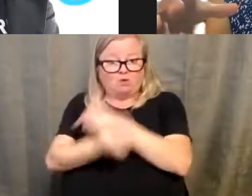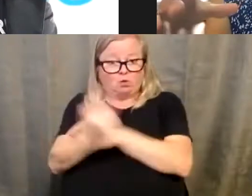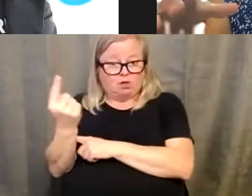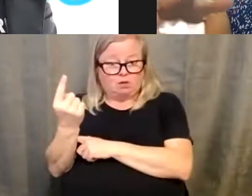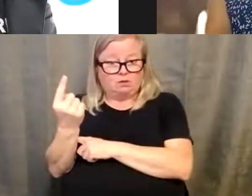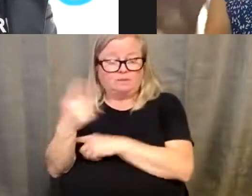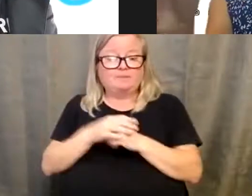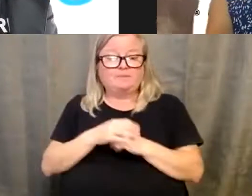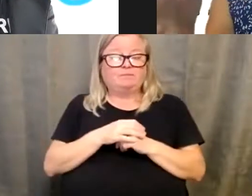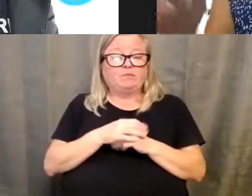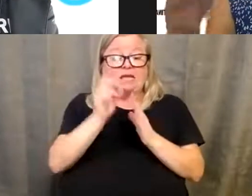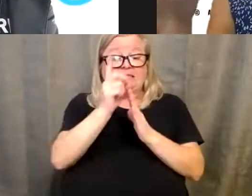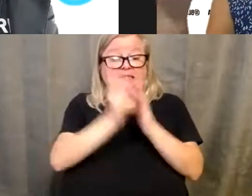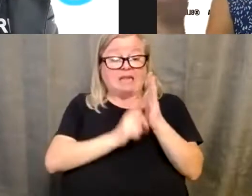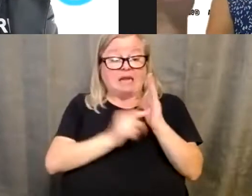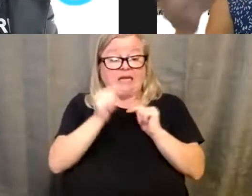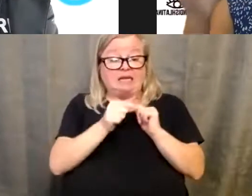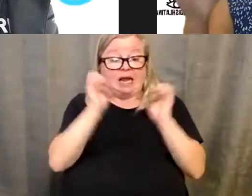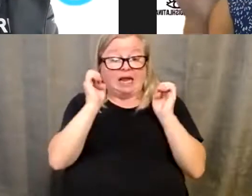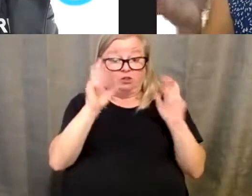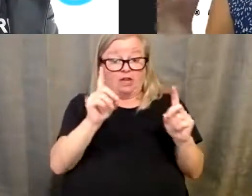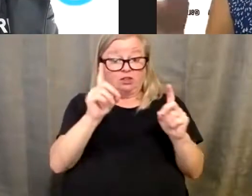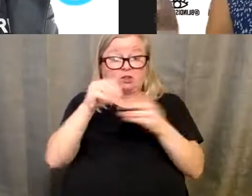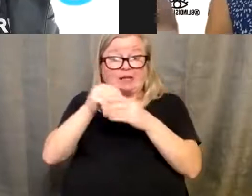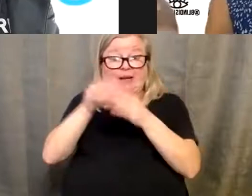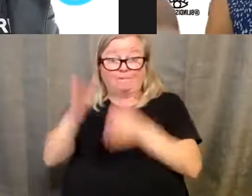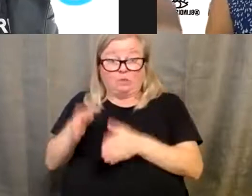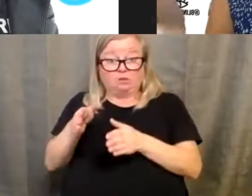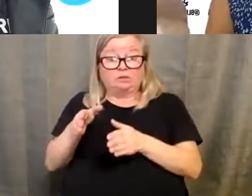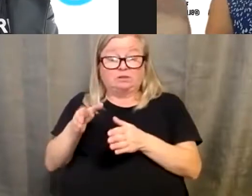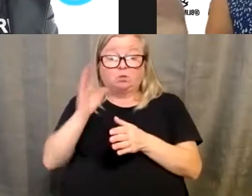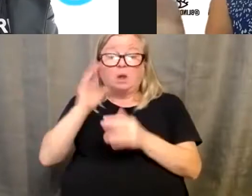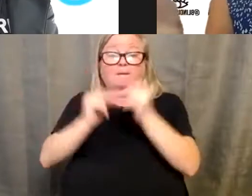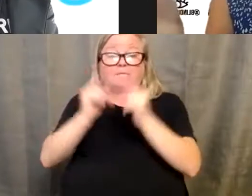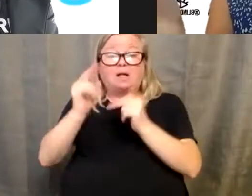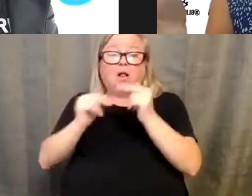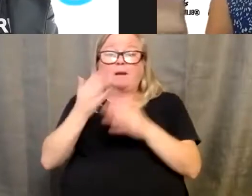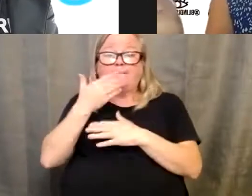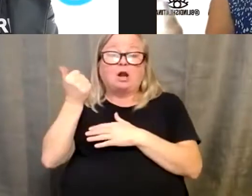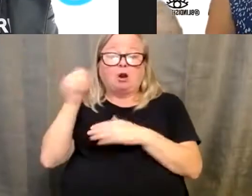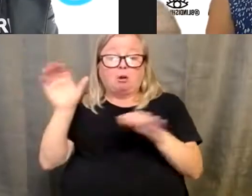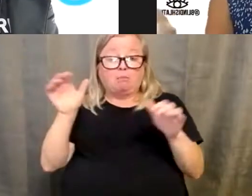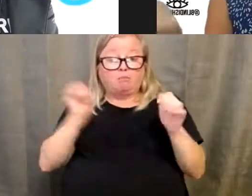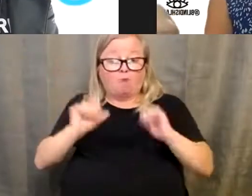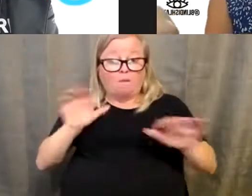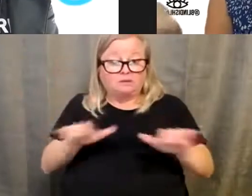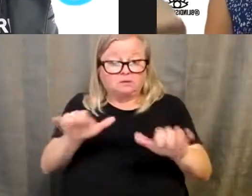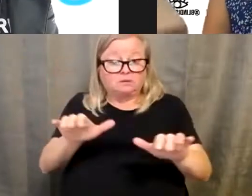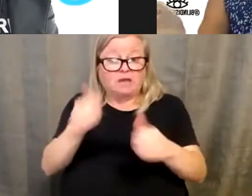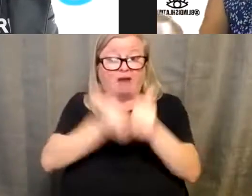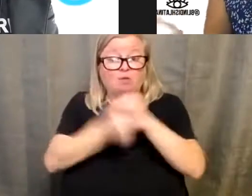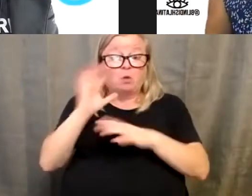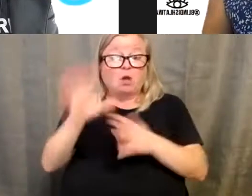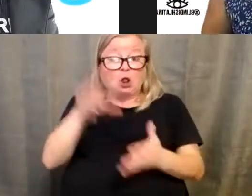Designing in education that to be inclusive will yield better performance by students. Everyone will learn